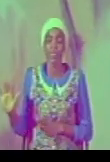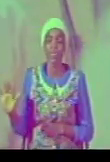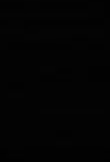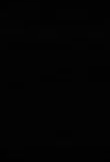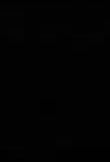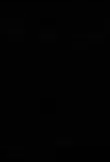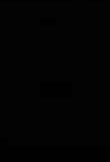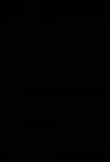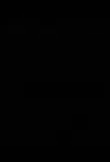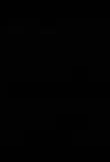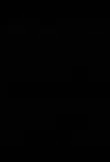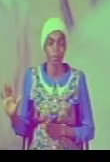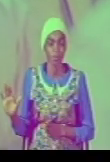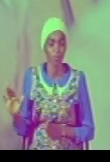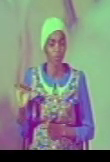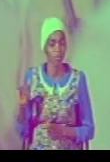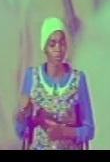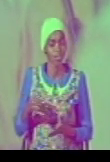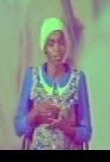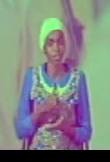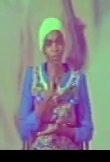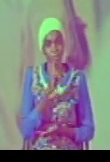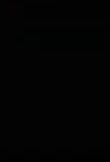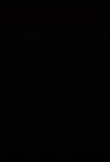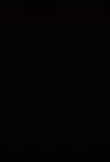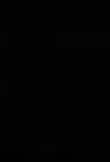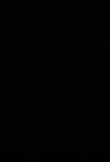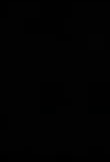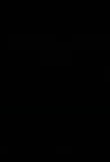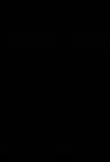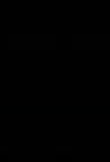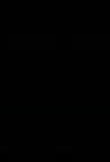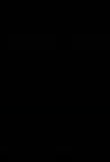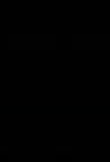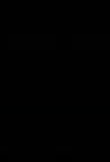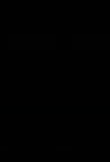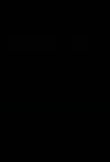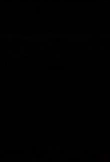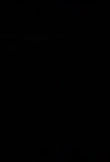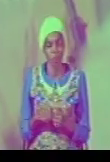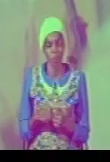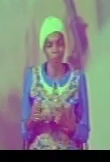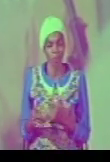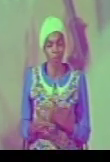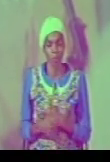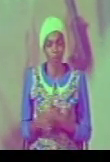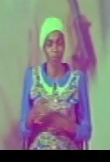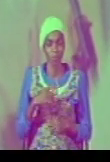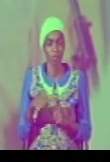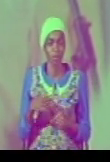Yes, it's true. There have been days when I've